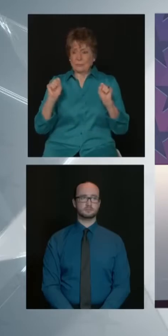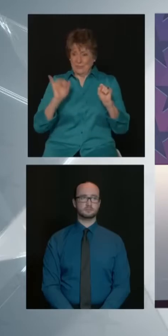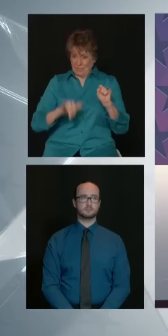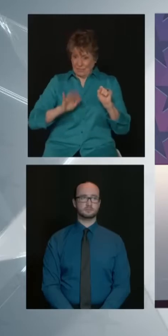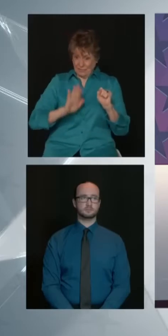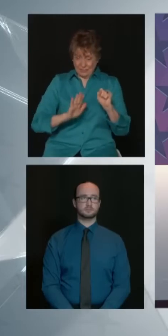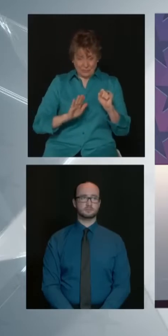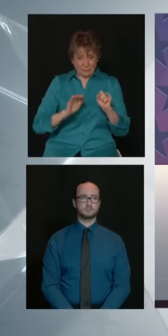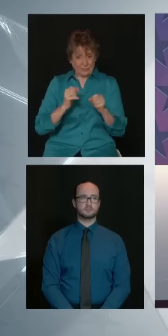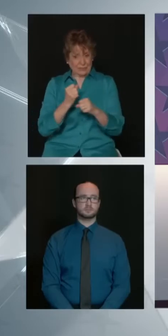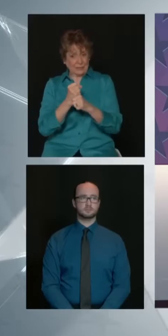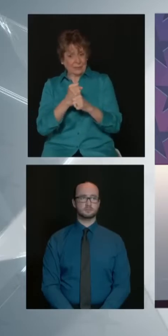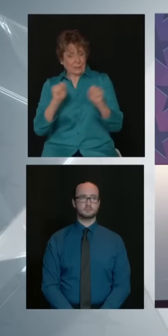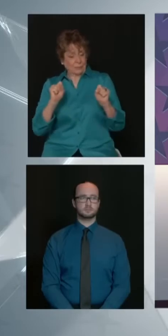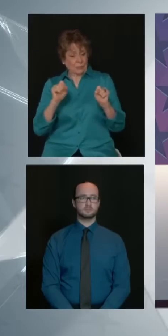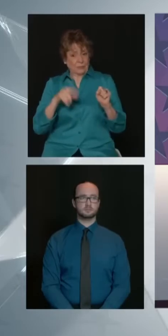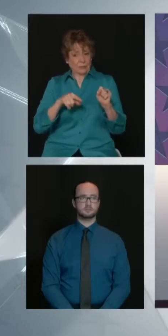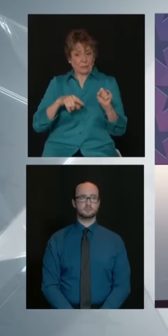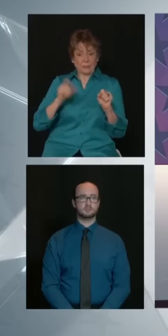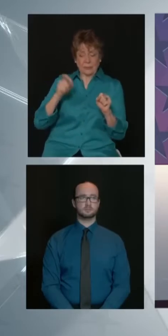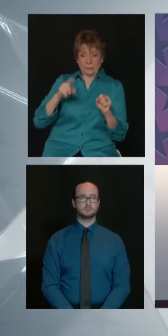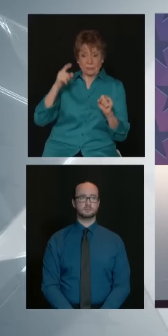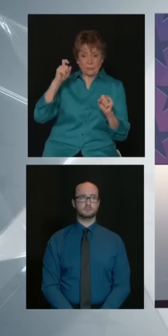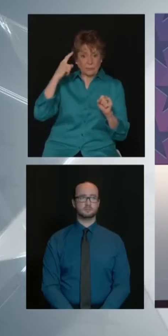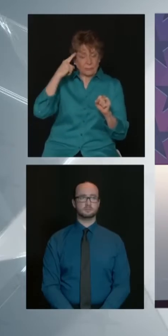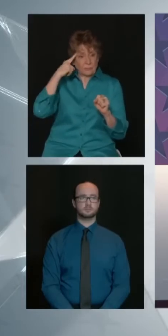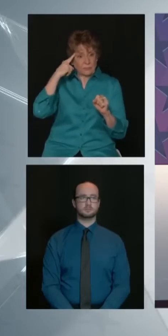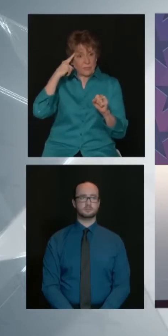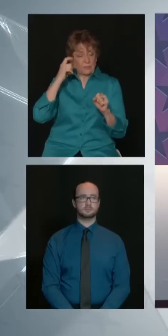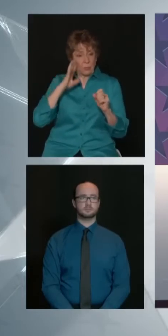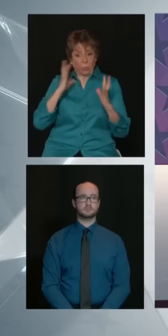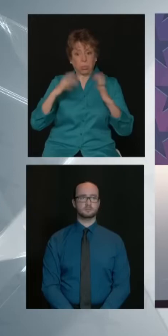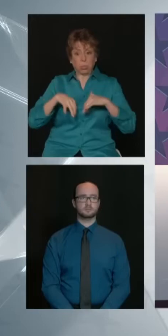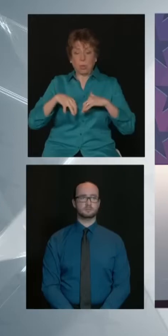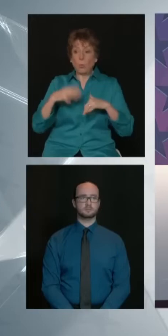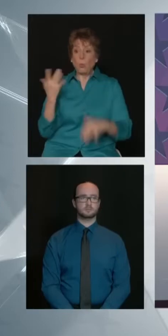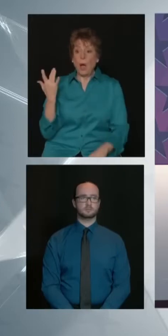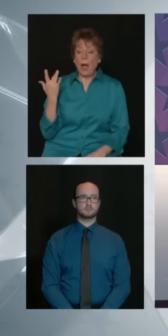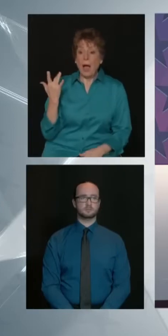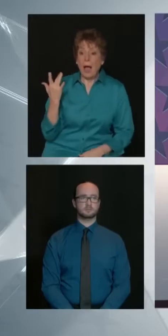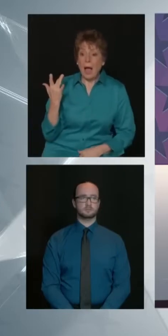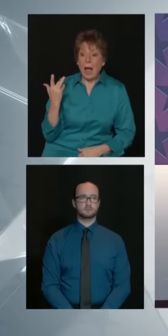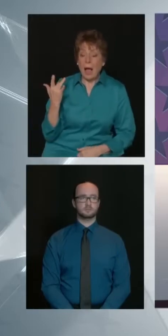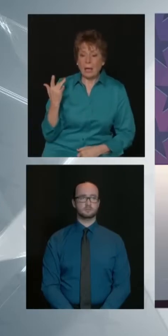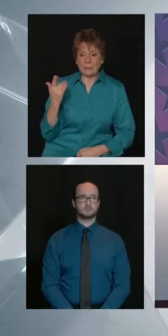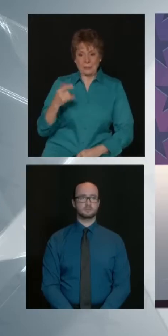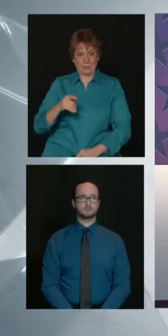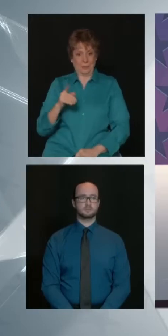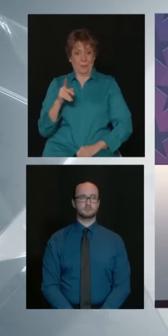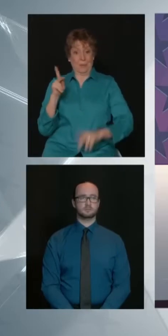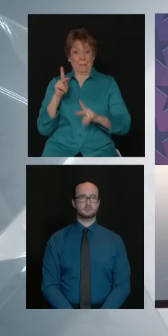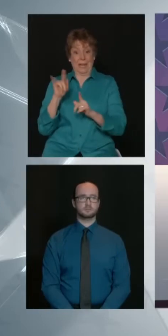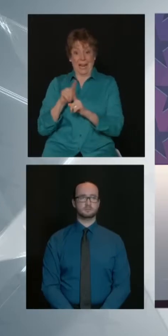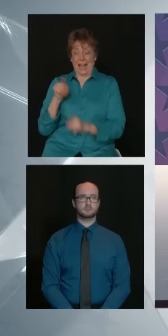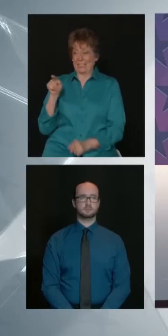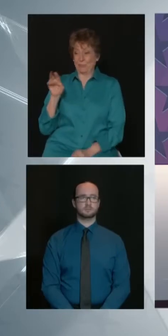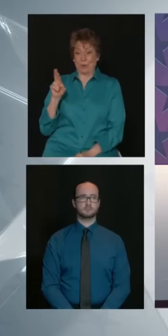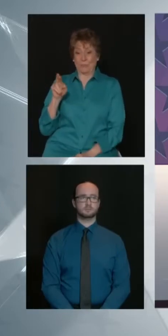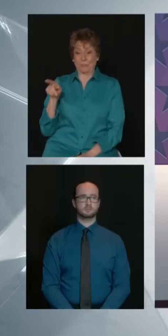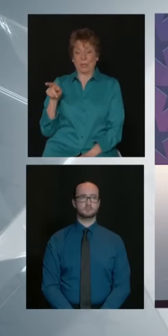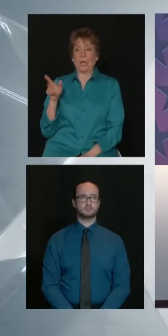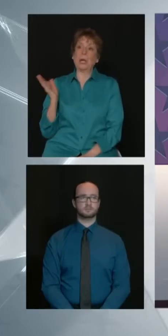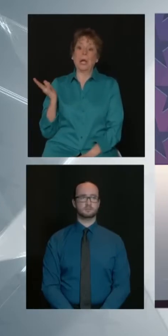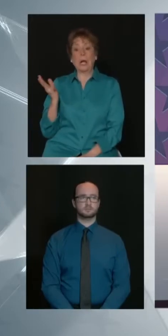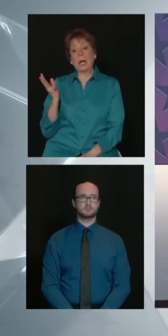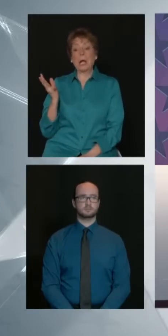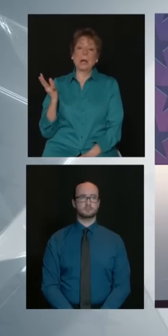it's because of folks like Blake Masters that are questioning the integrity of an election. We